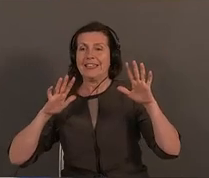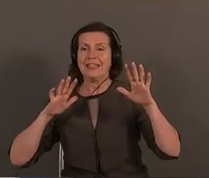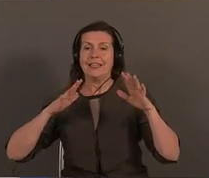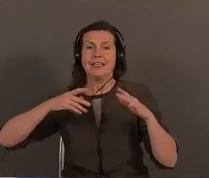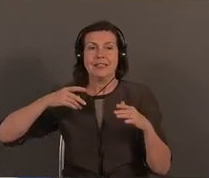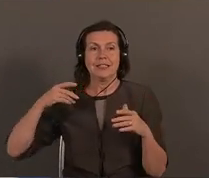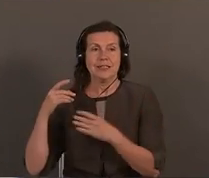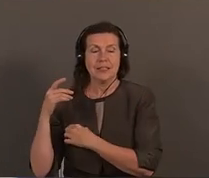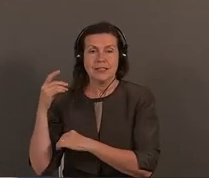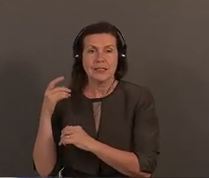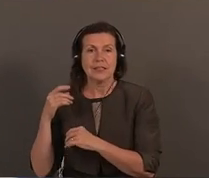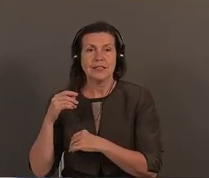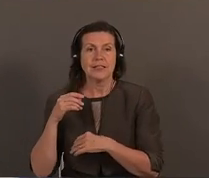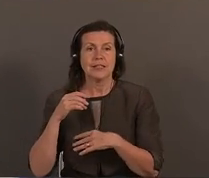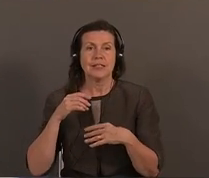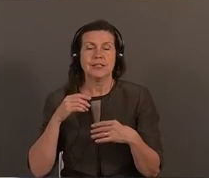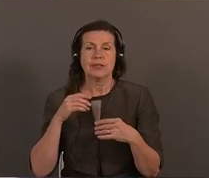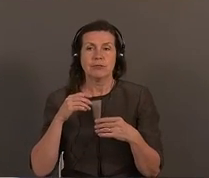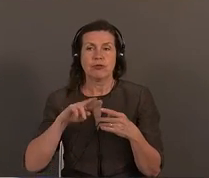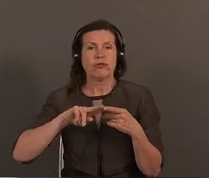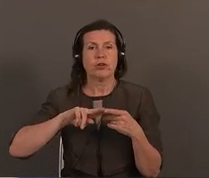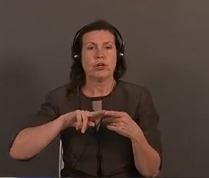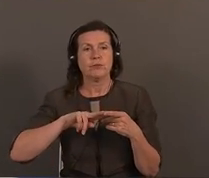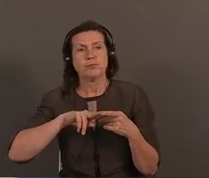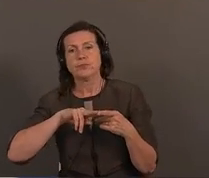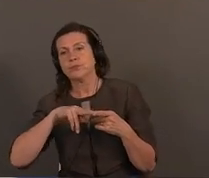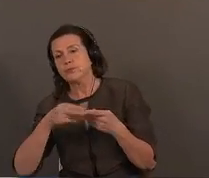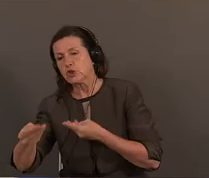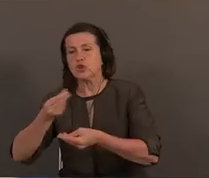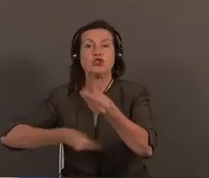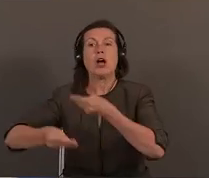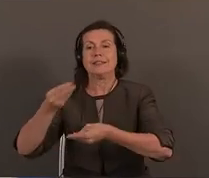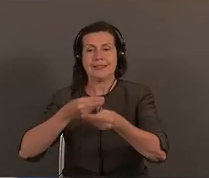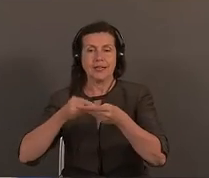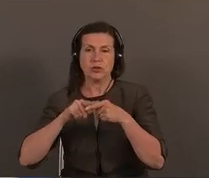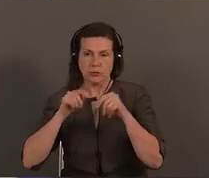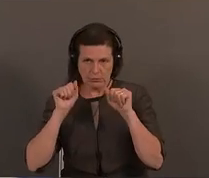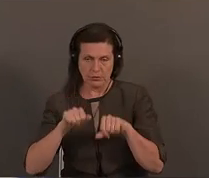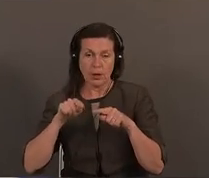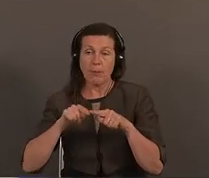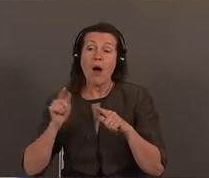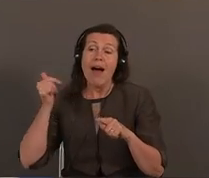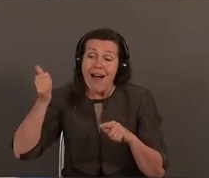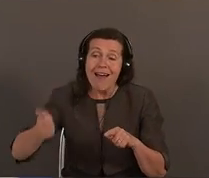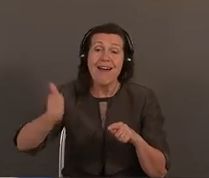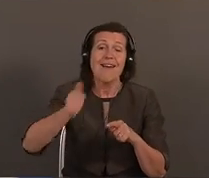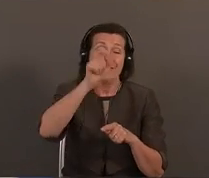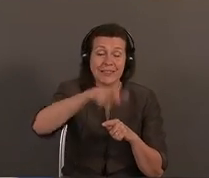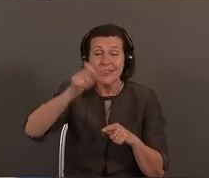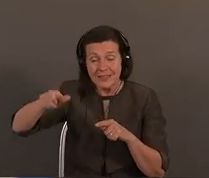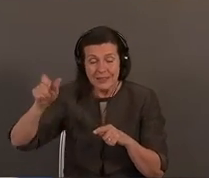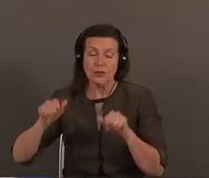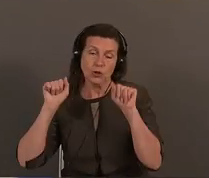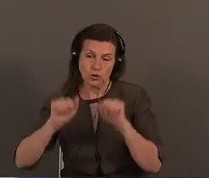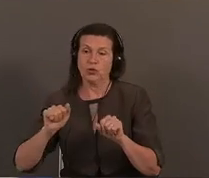borders. Our next big challenge is every European must be connected to the internet, and no matter where it is, no matter whether